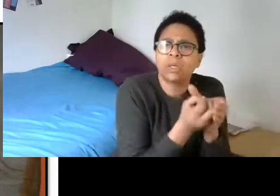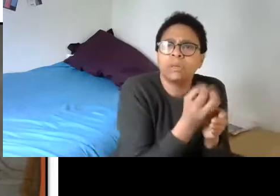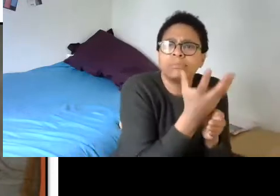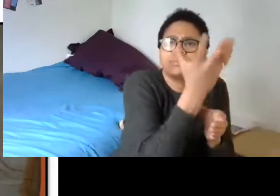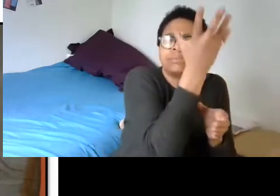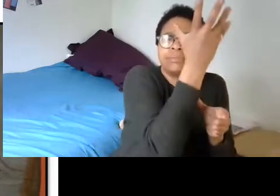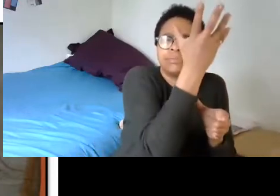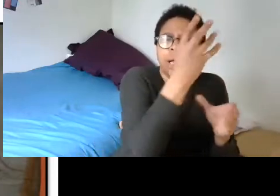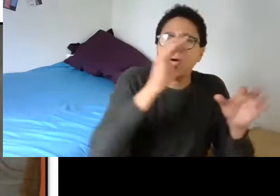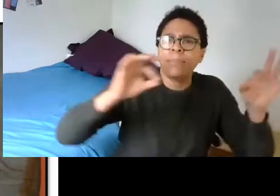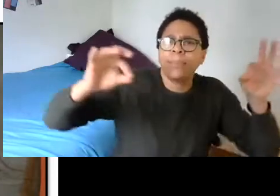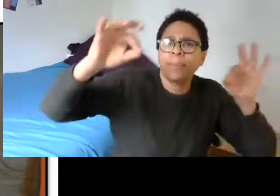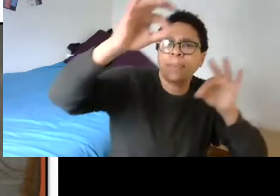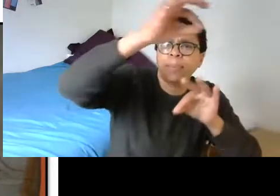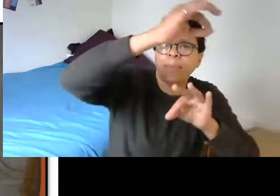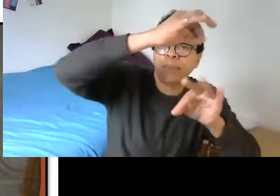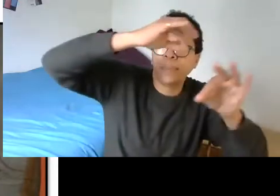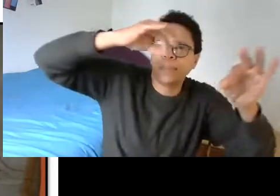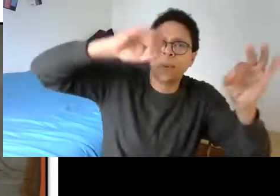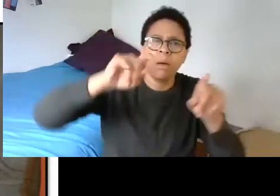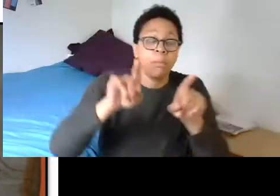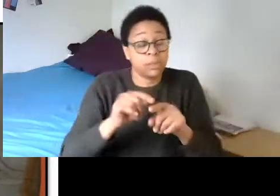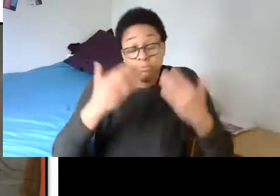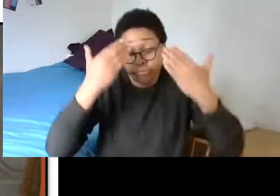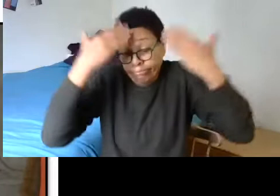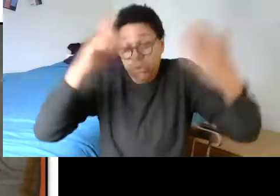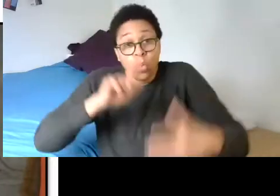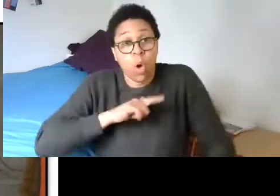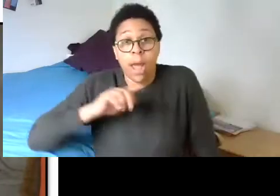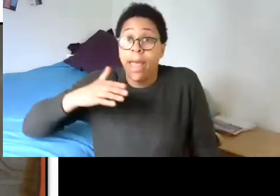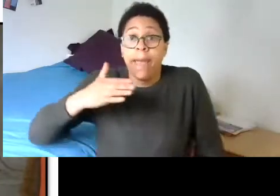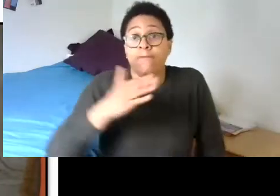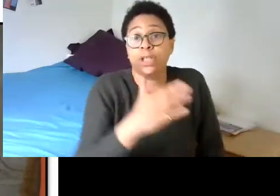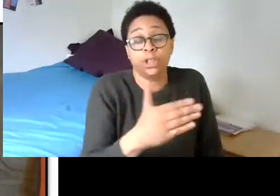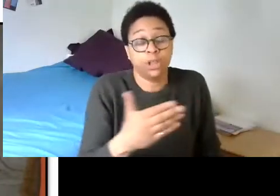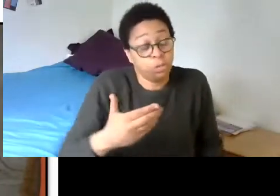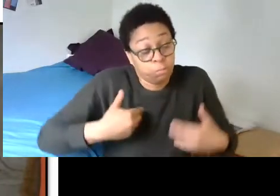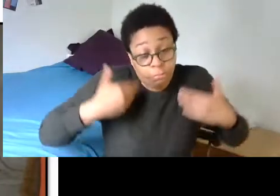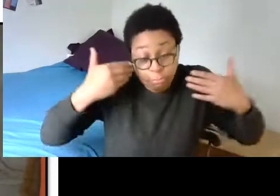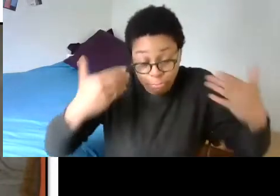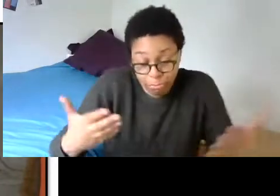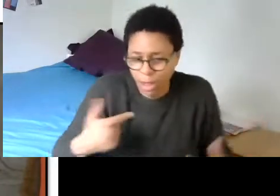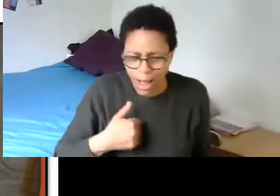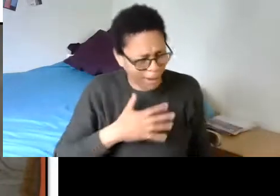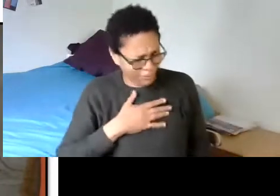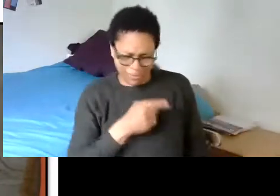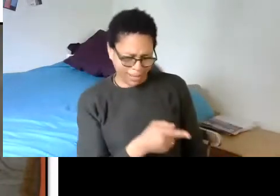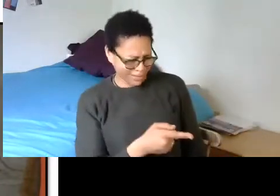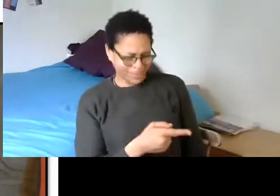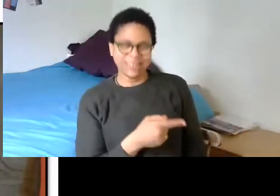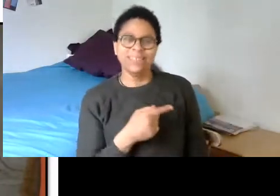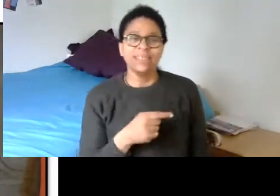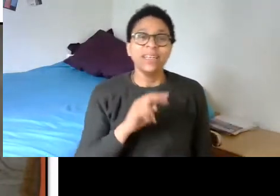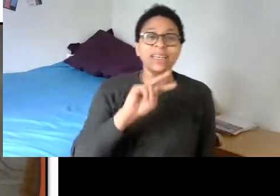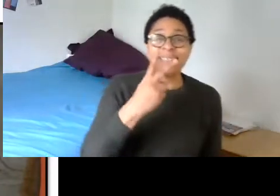obscure reason, there's also a fish floating in the air as well. But I just love coming across images like this when you're looking through a book. Second one